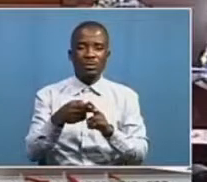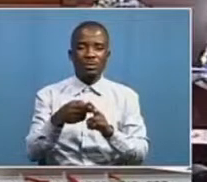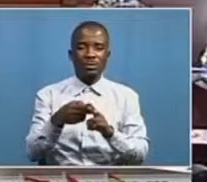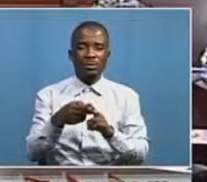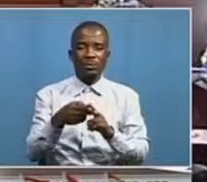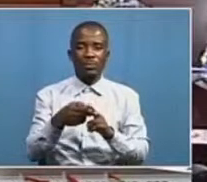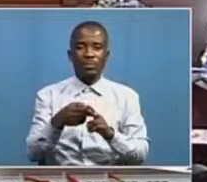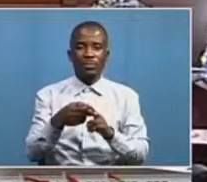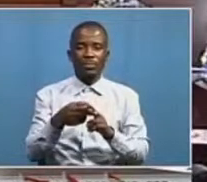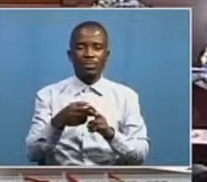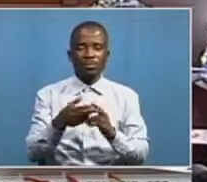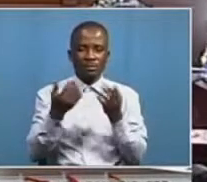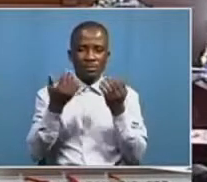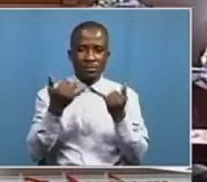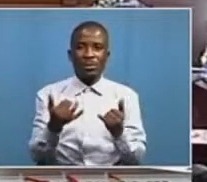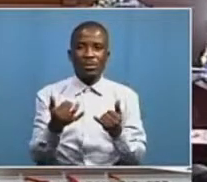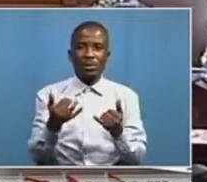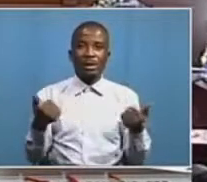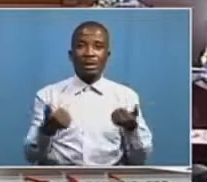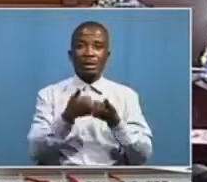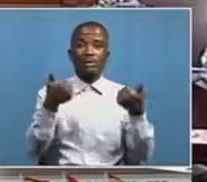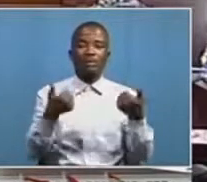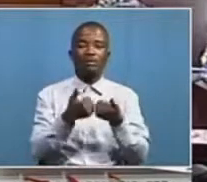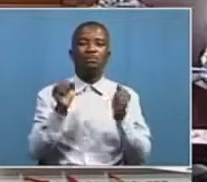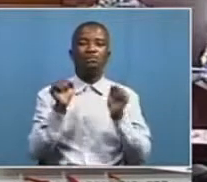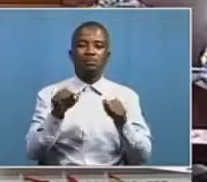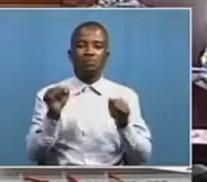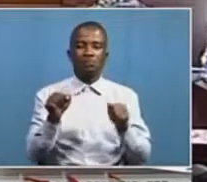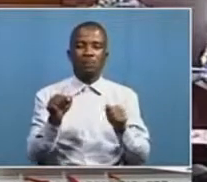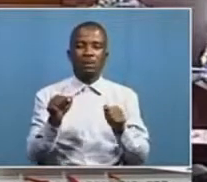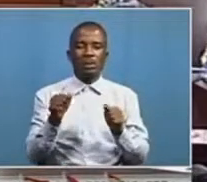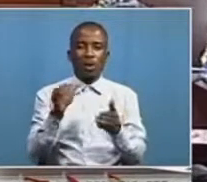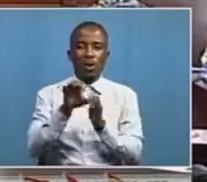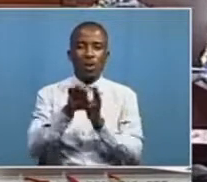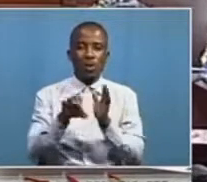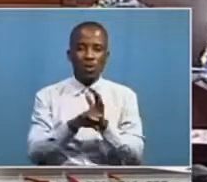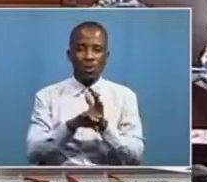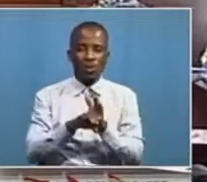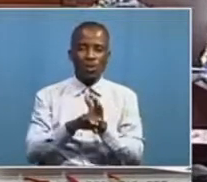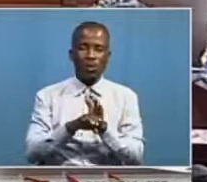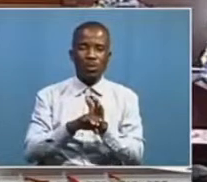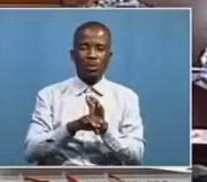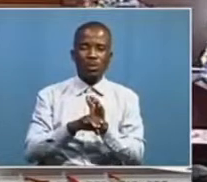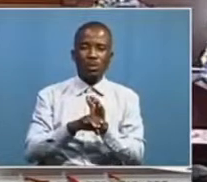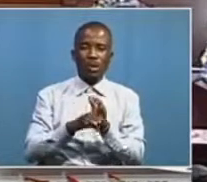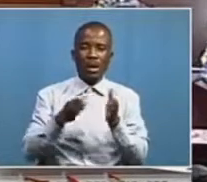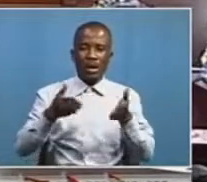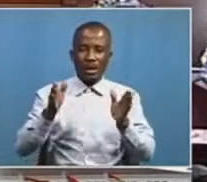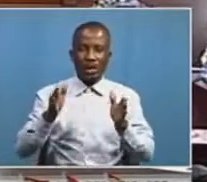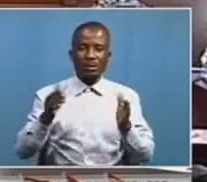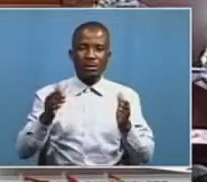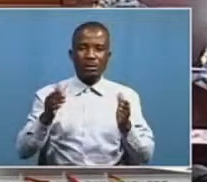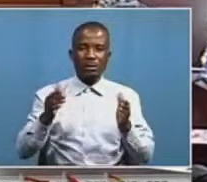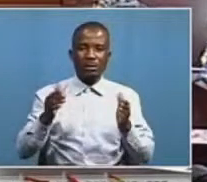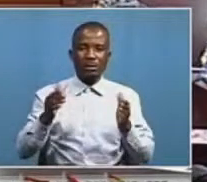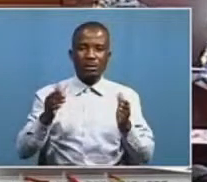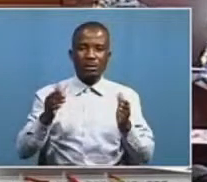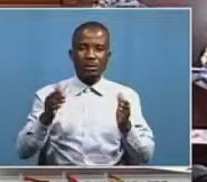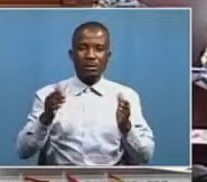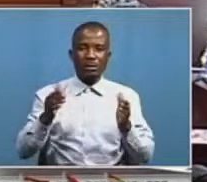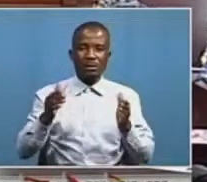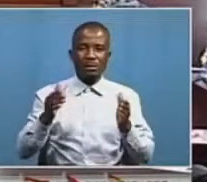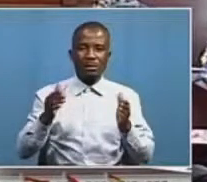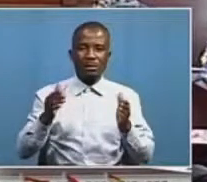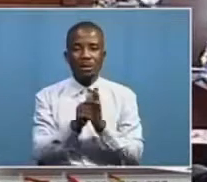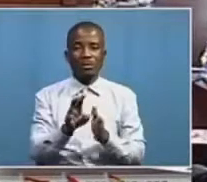Constitution undoubtedly is a rebuttable one, as the 1992 Constitution makes room for the contestation of the instrument